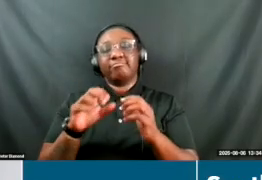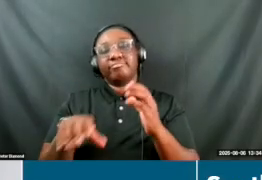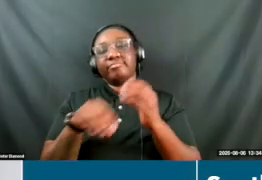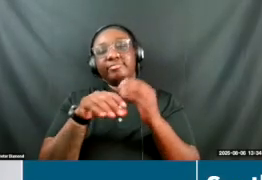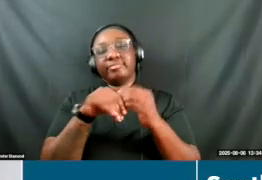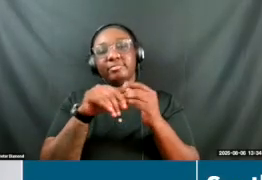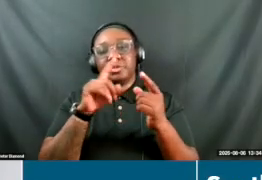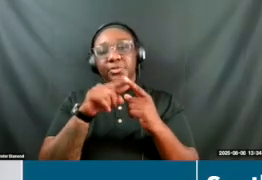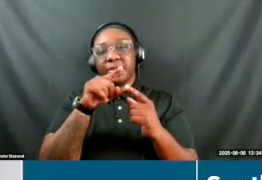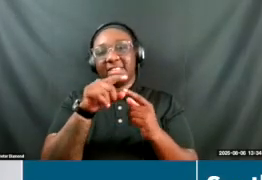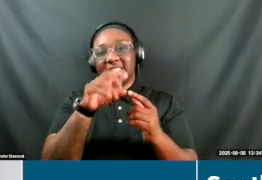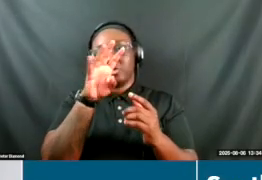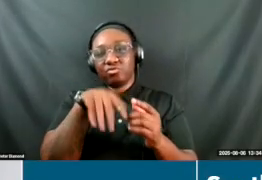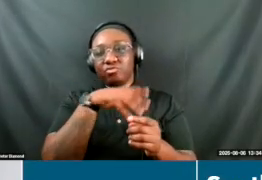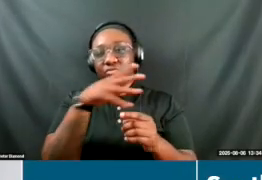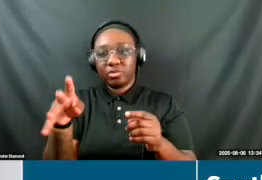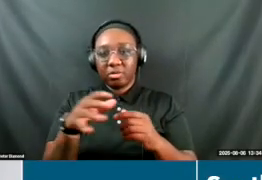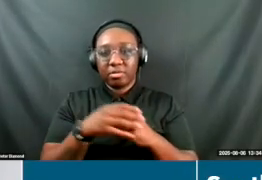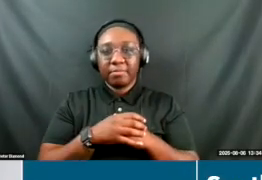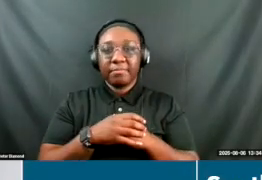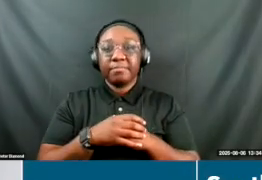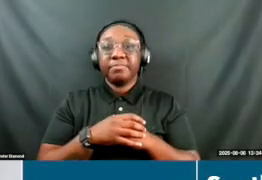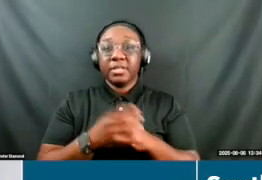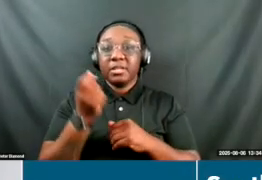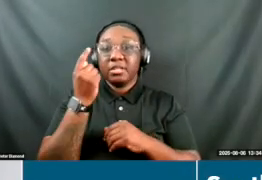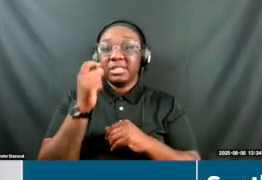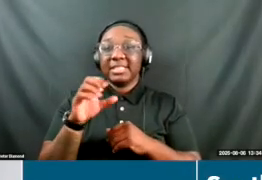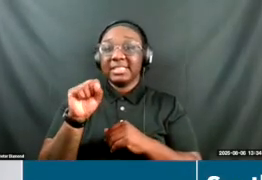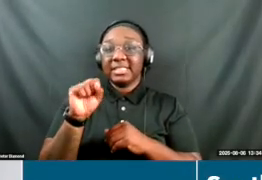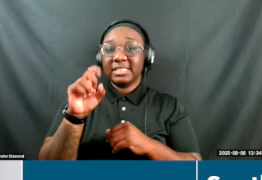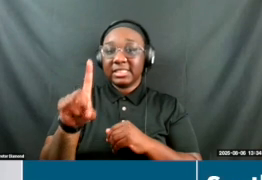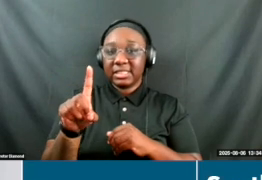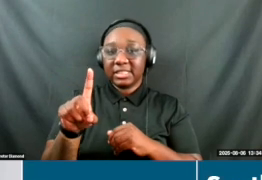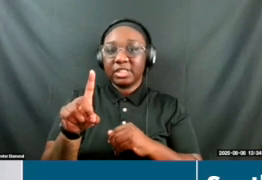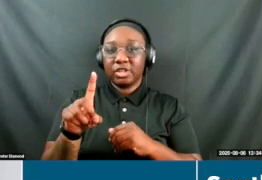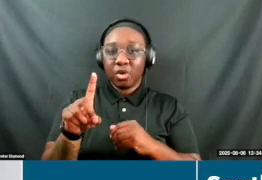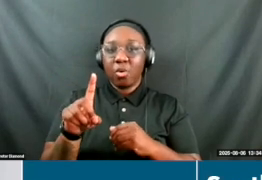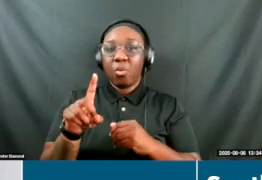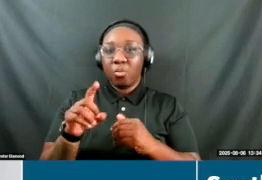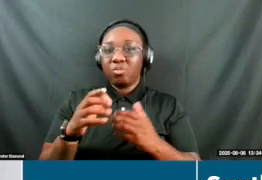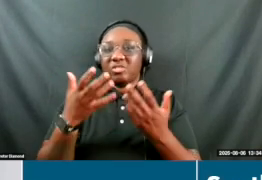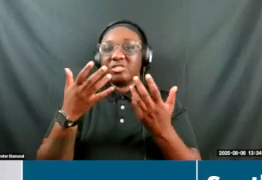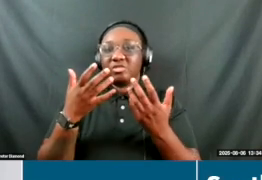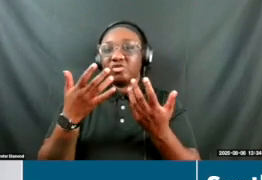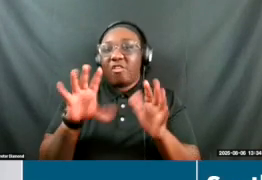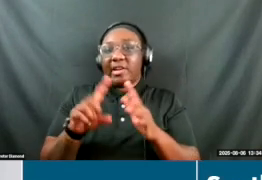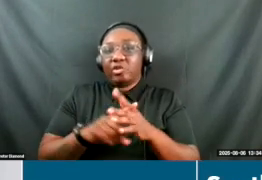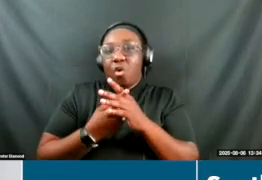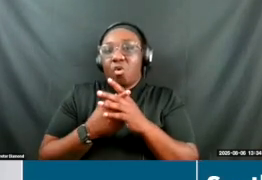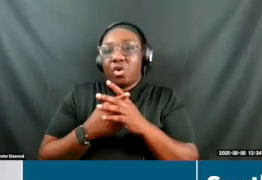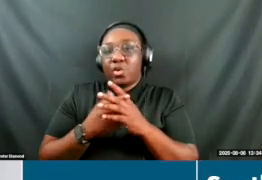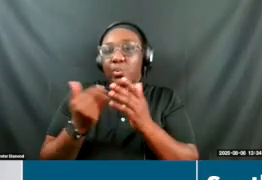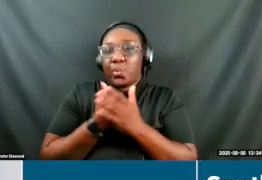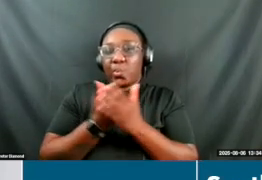build capacity within its stacks. Currently, DCAP covers communities outside of San Diego stacks, and without